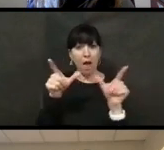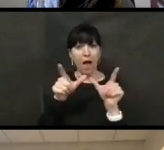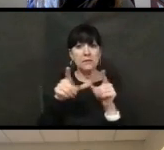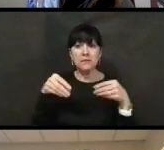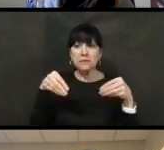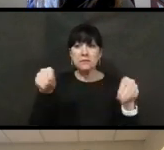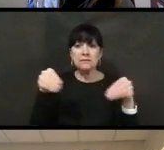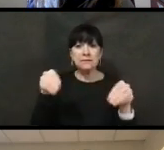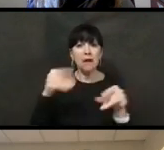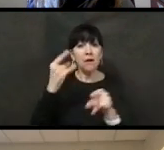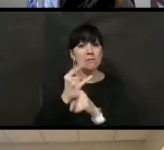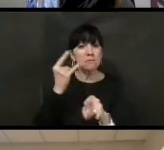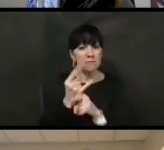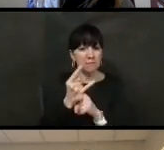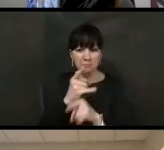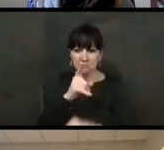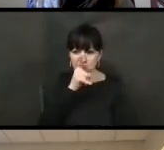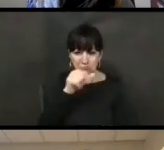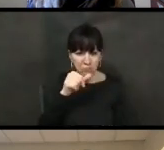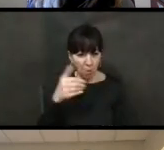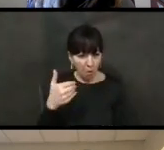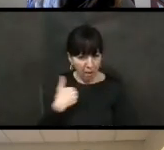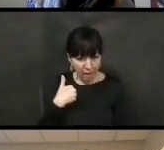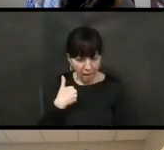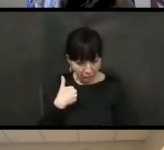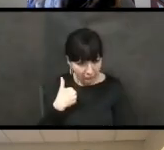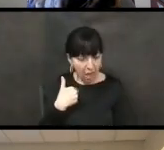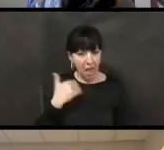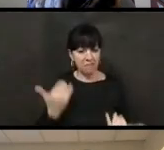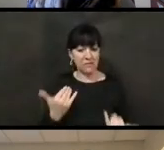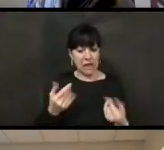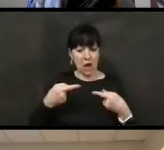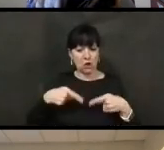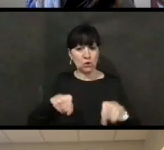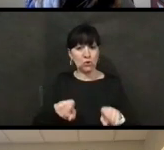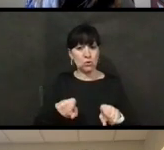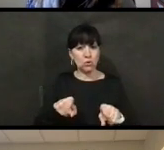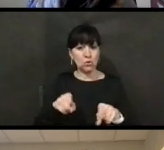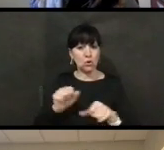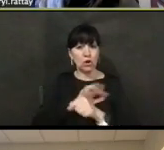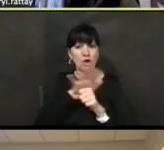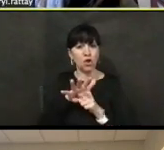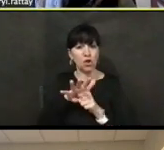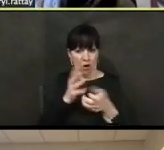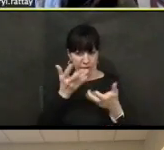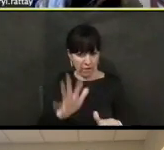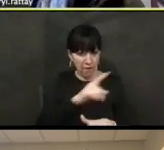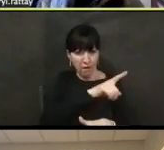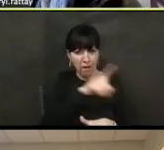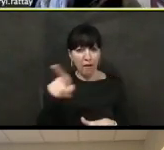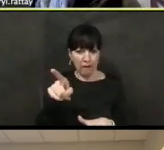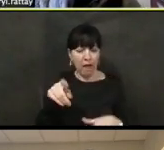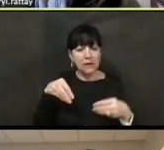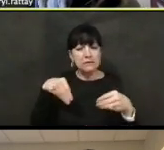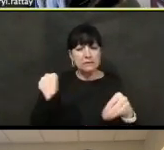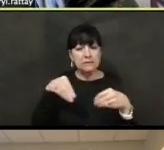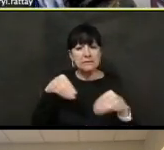allow restaurants to sell alcohol for takeout and some of the decisions that were made early on and the thinking that went behind